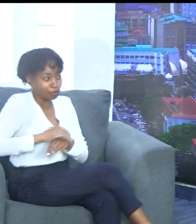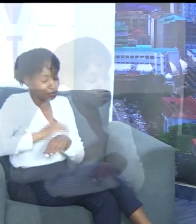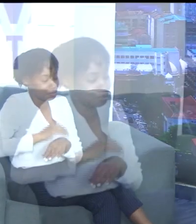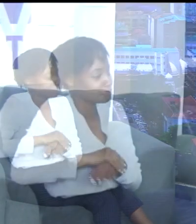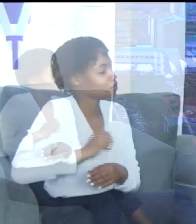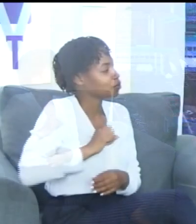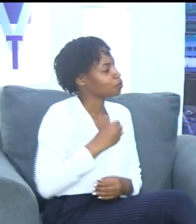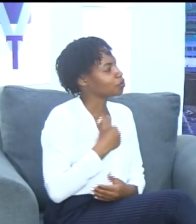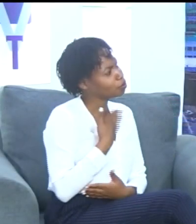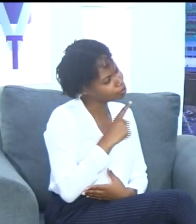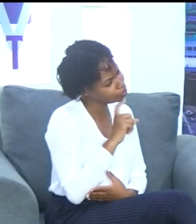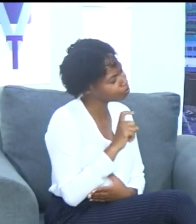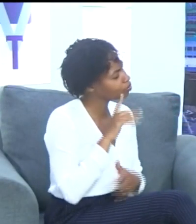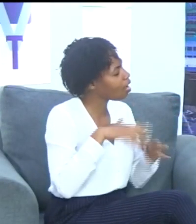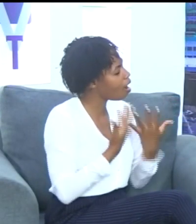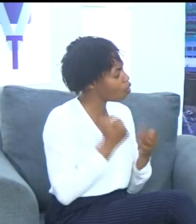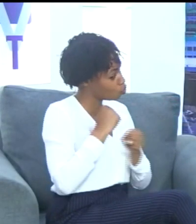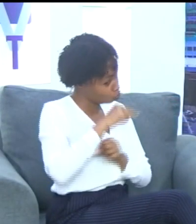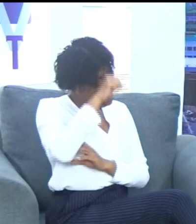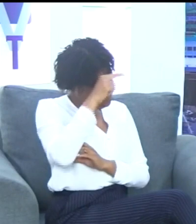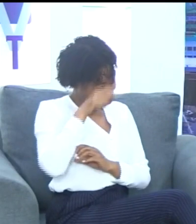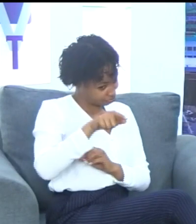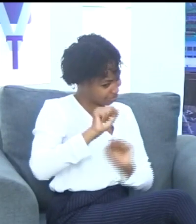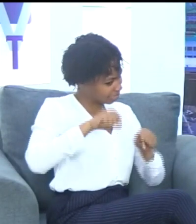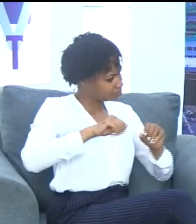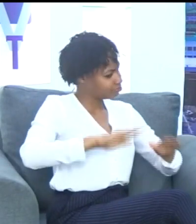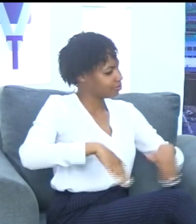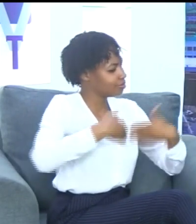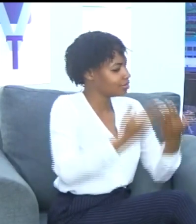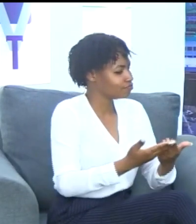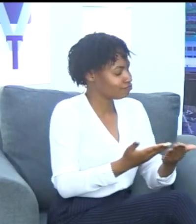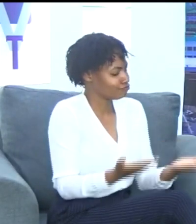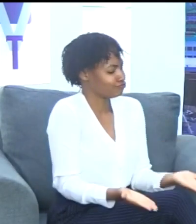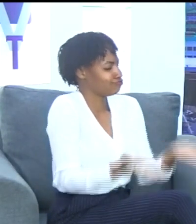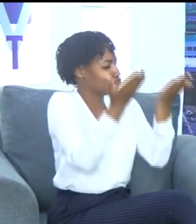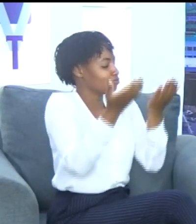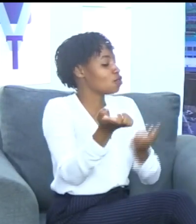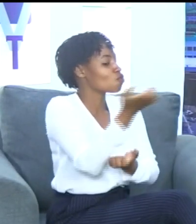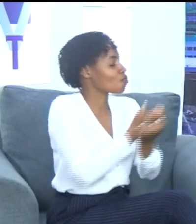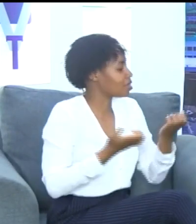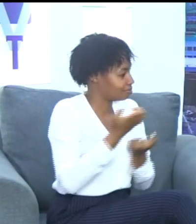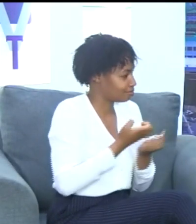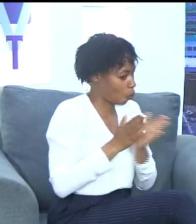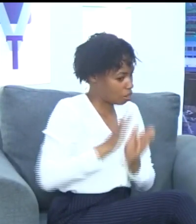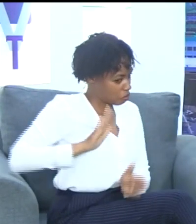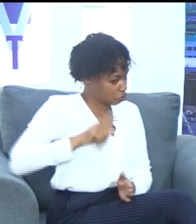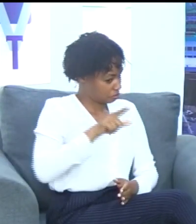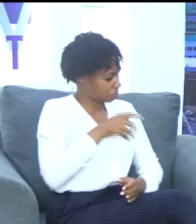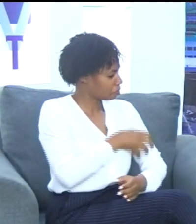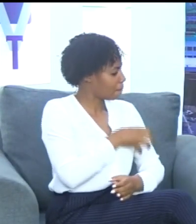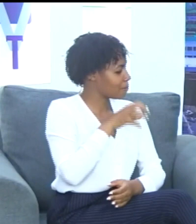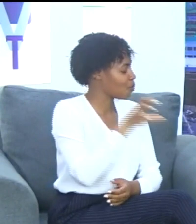Oh, okay, that is really good. Also, I'd want to know, how will the government provide